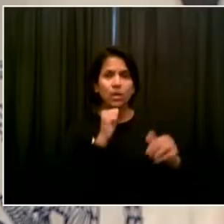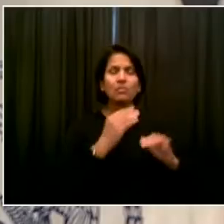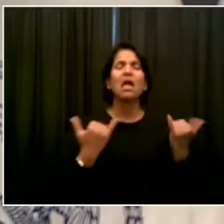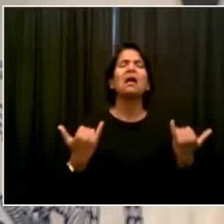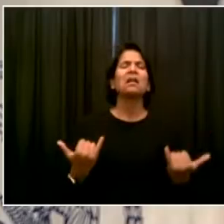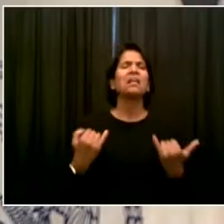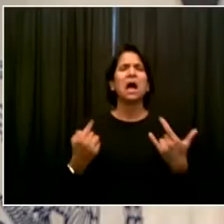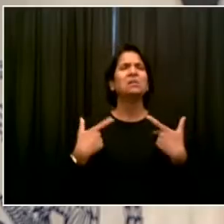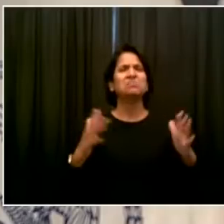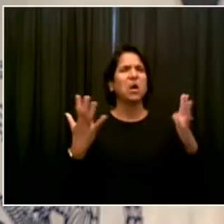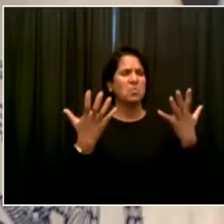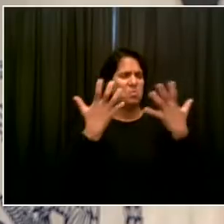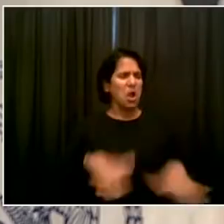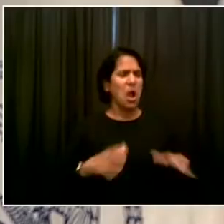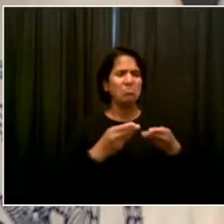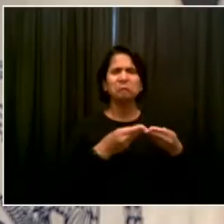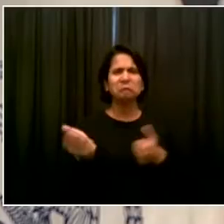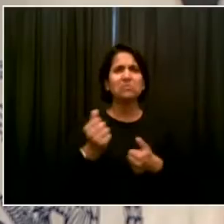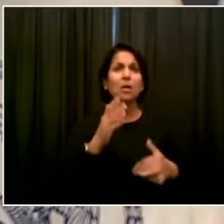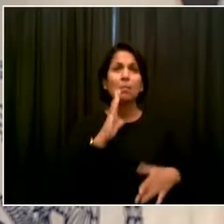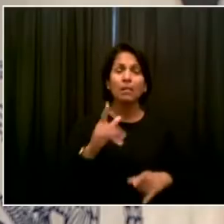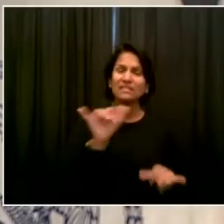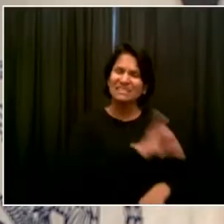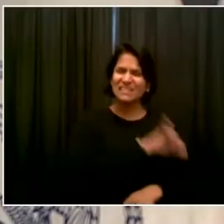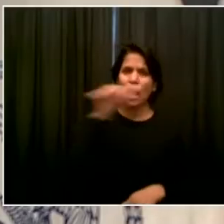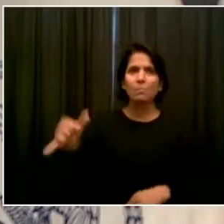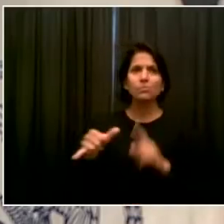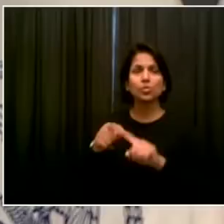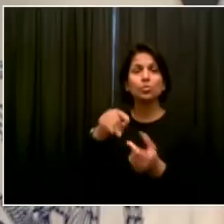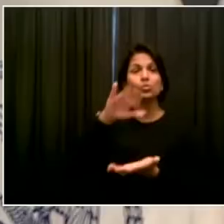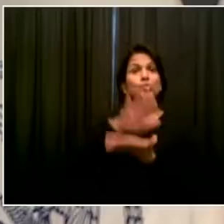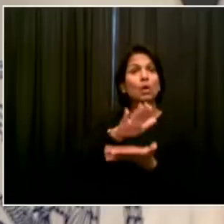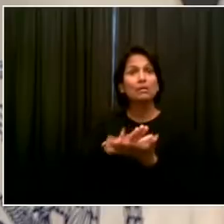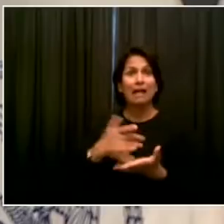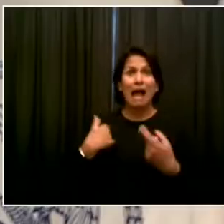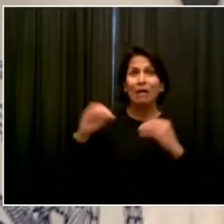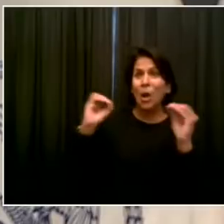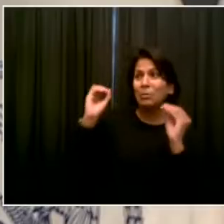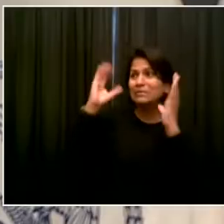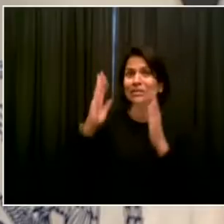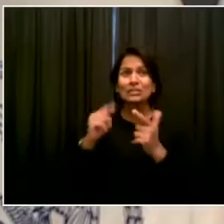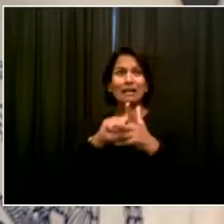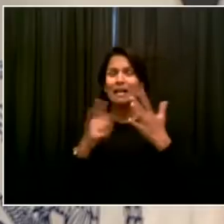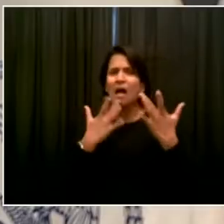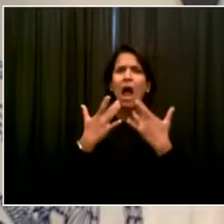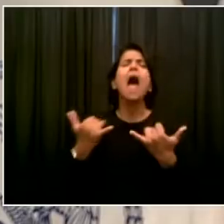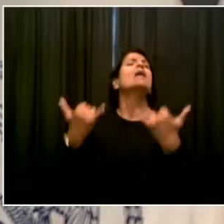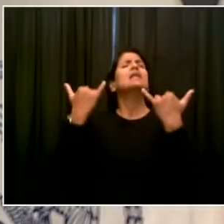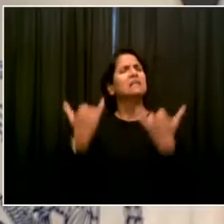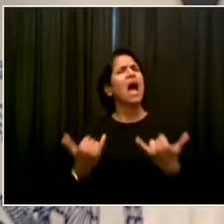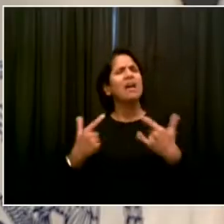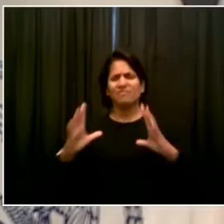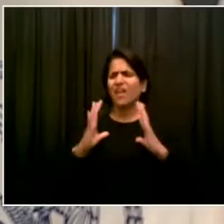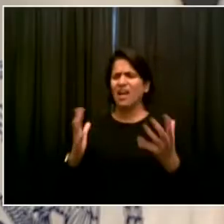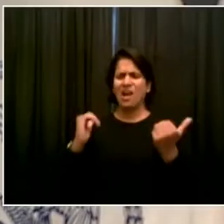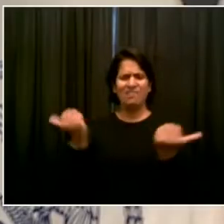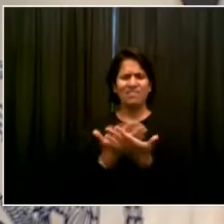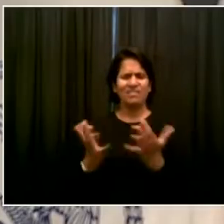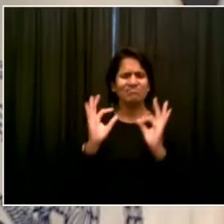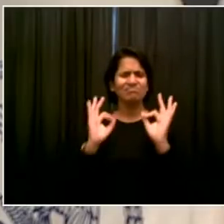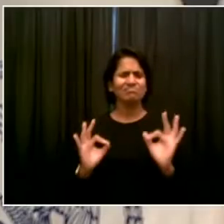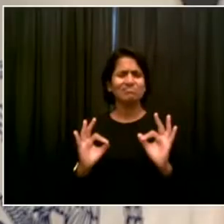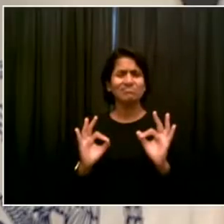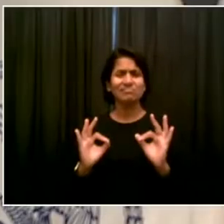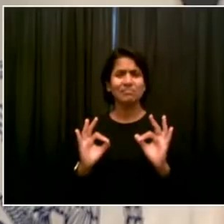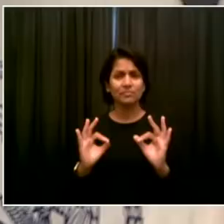overwhelming compliance. Now, you could say, well, this is a different workforce. Yeah, but in the end, people go to